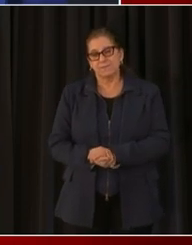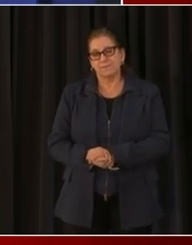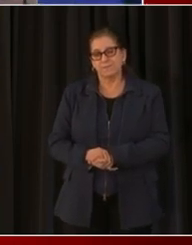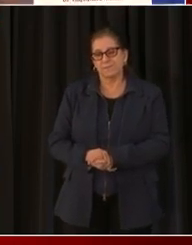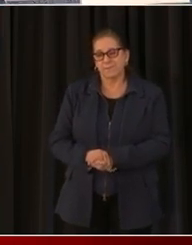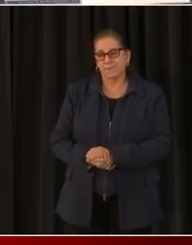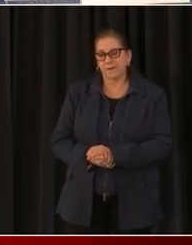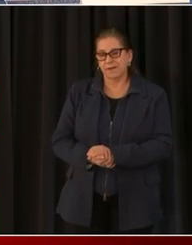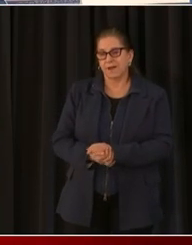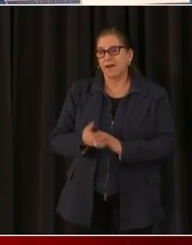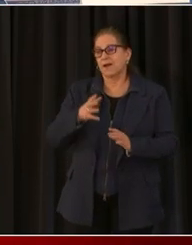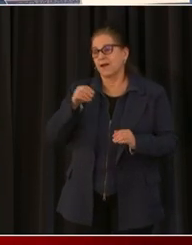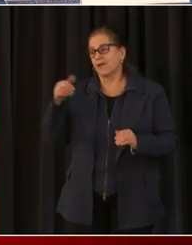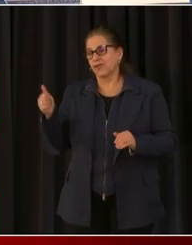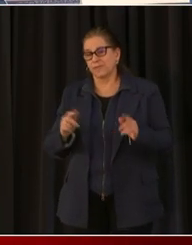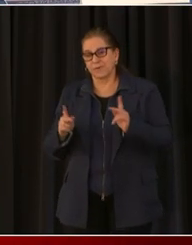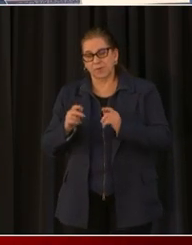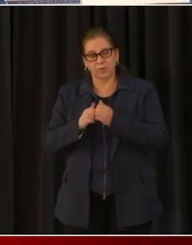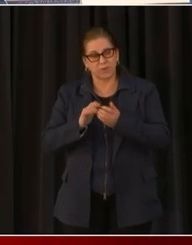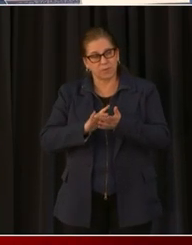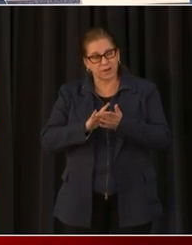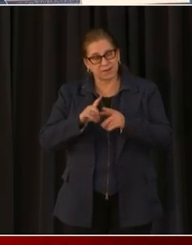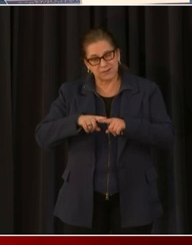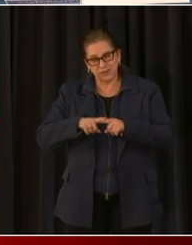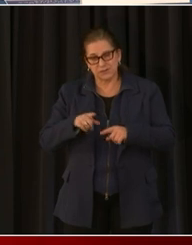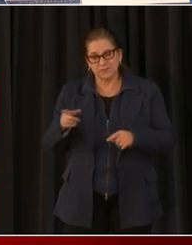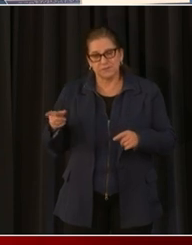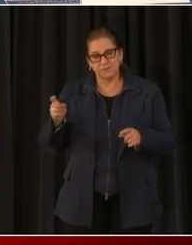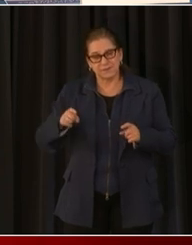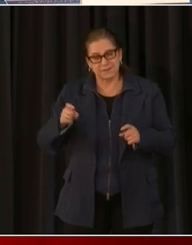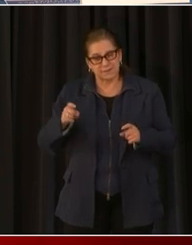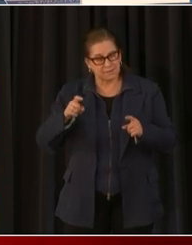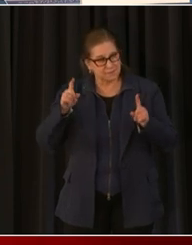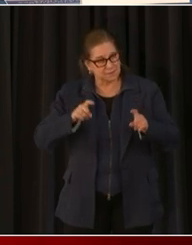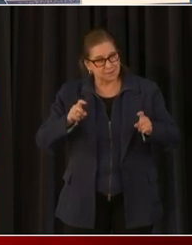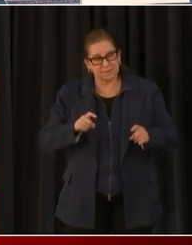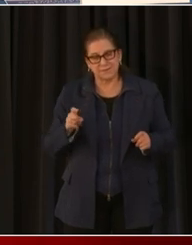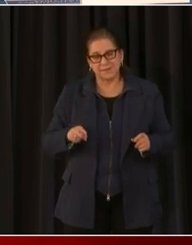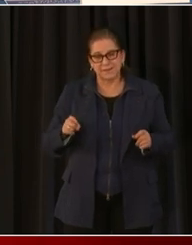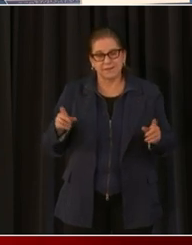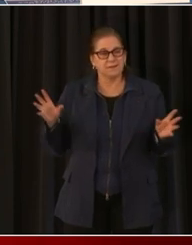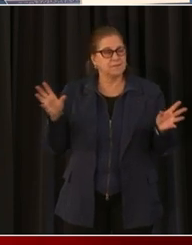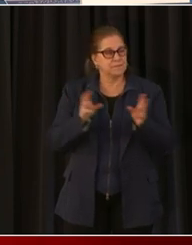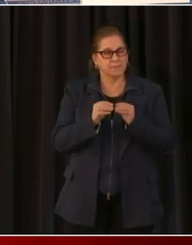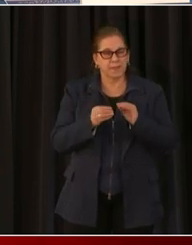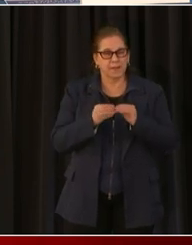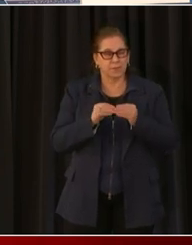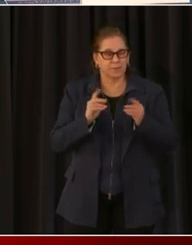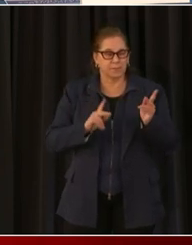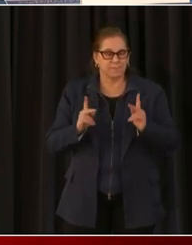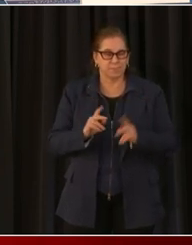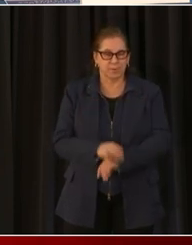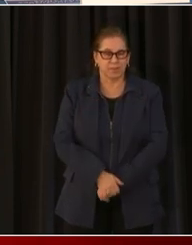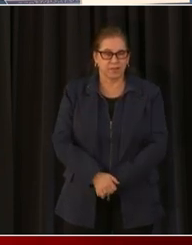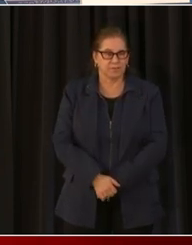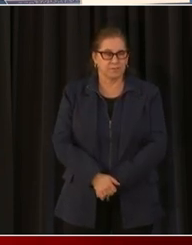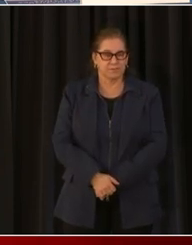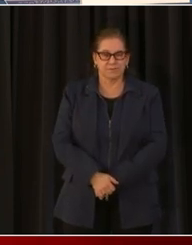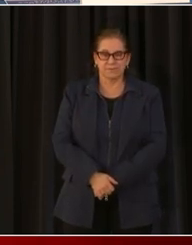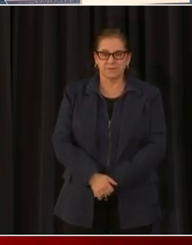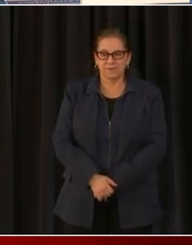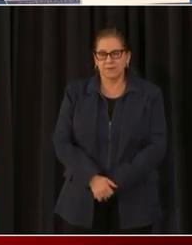medical conditions, and that's because we have annual surveys that we conduct that help to estimate those